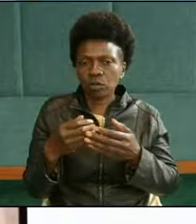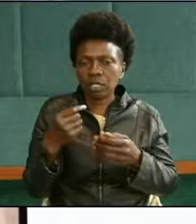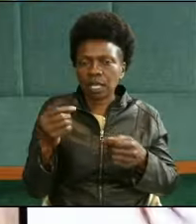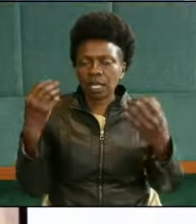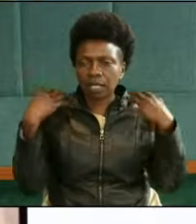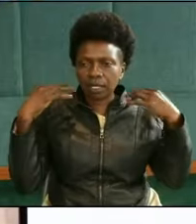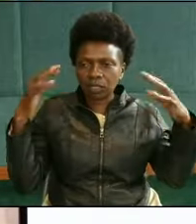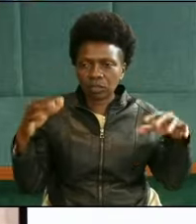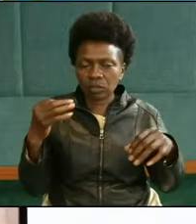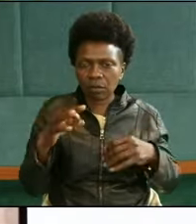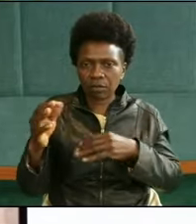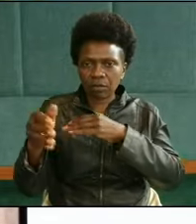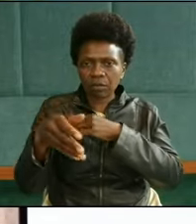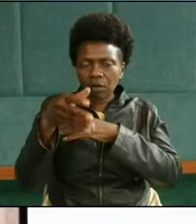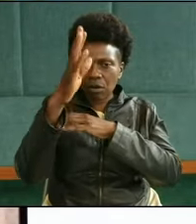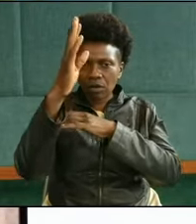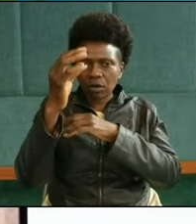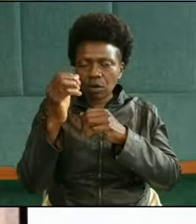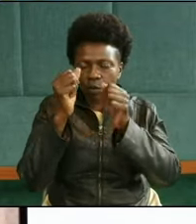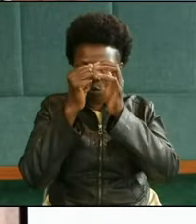of God worship him."